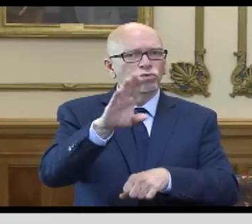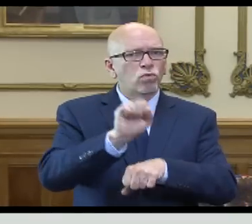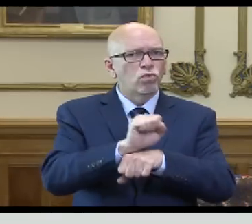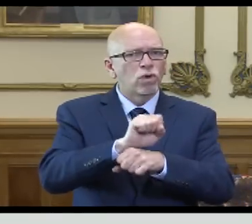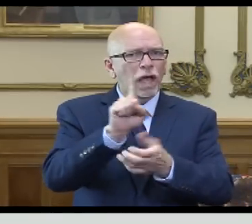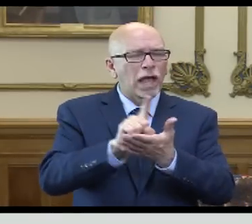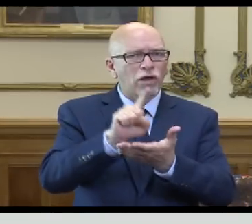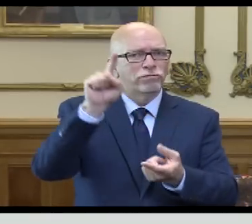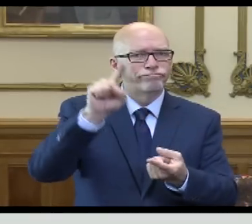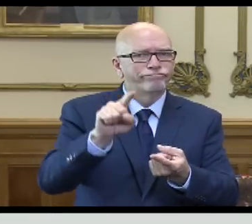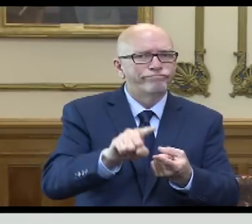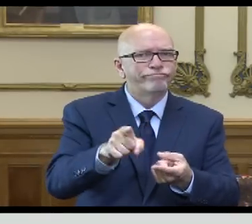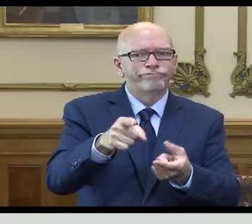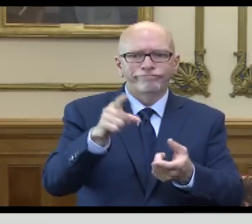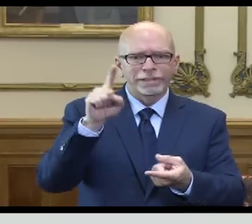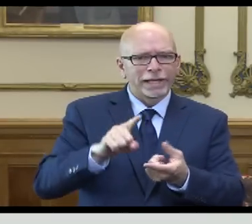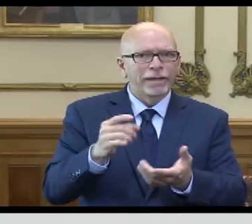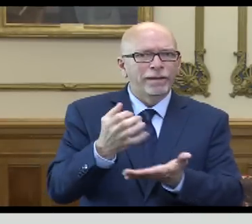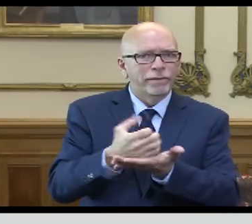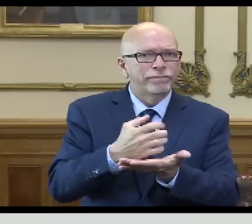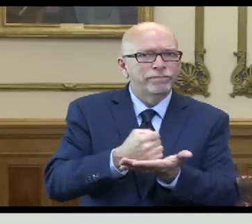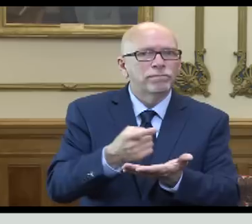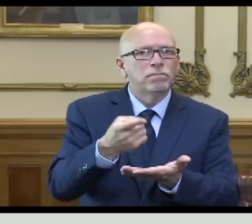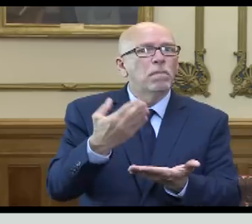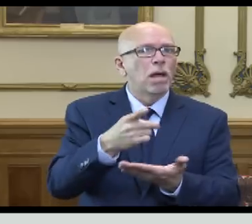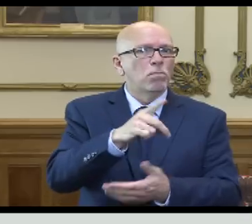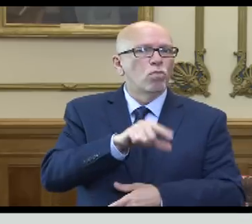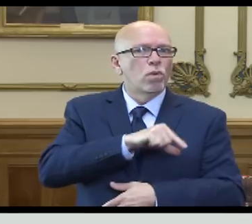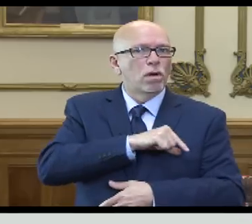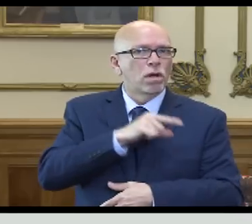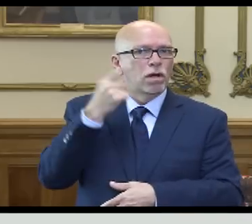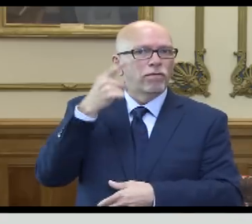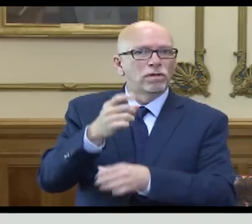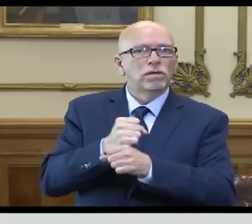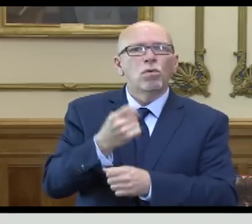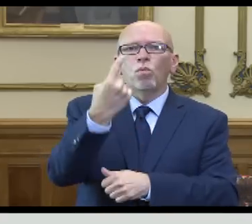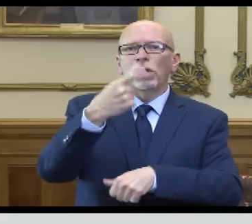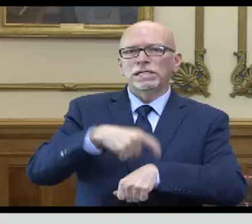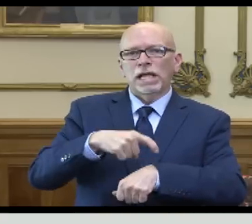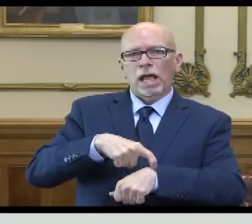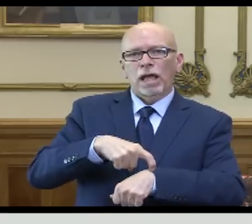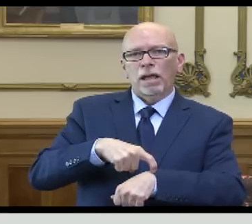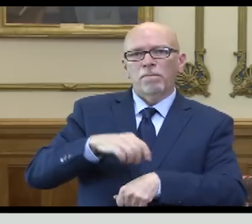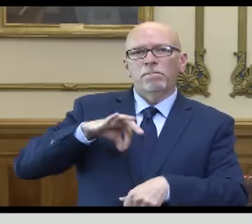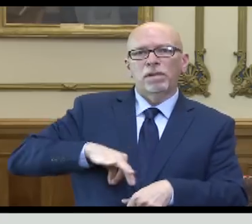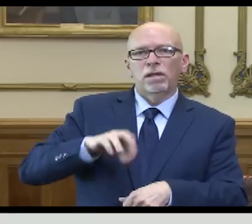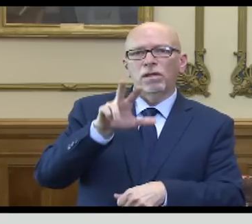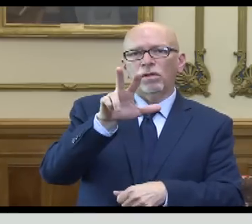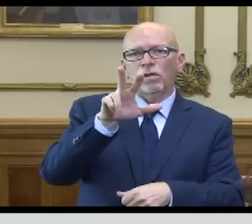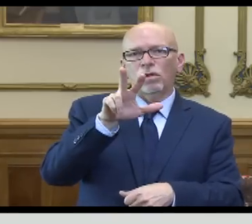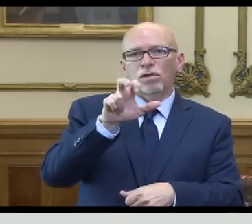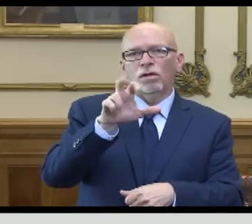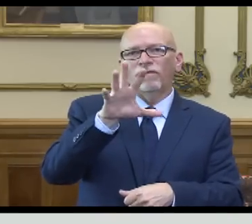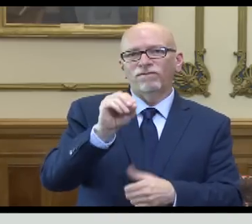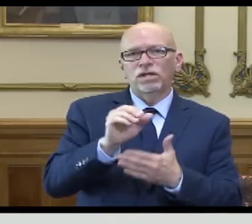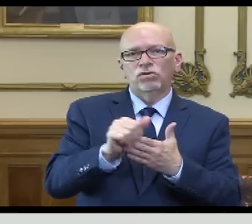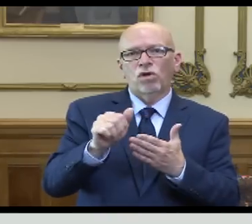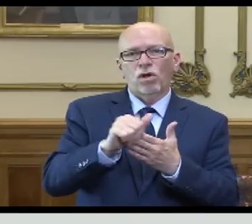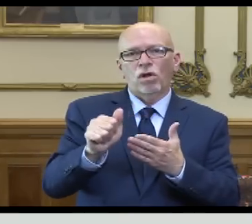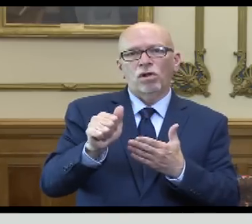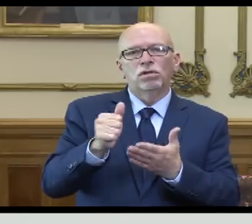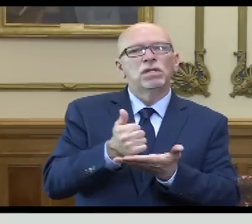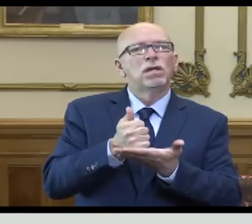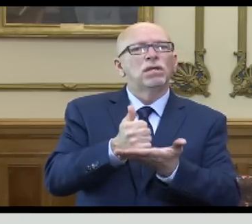to COVID-19, you may be eligible to receive a one-time benefit of $350